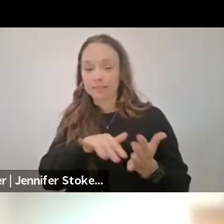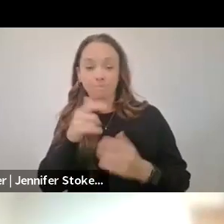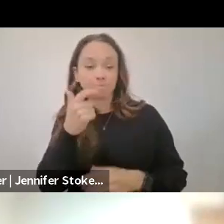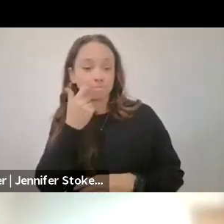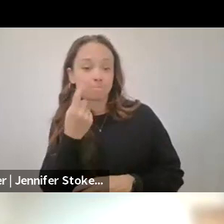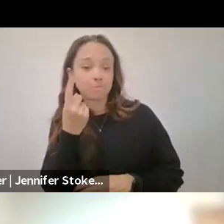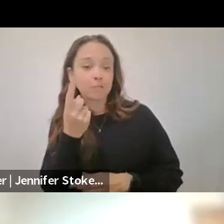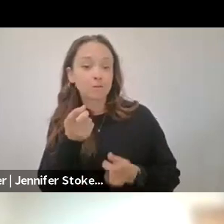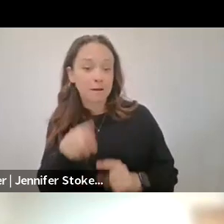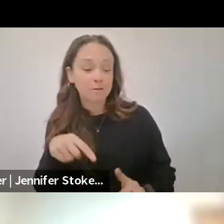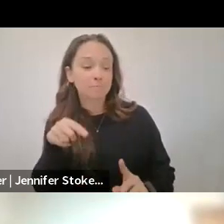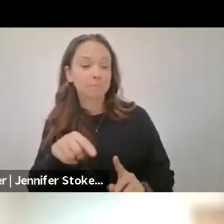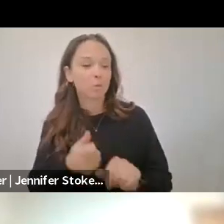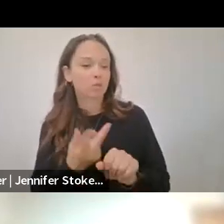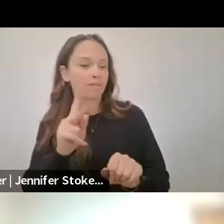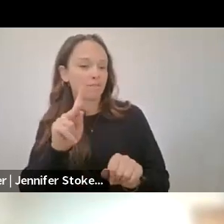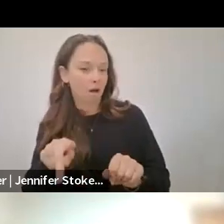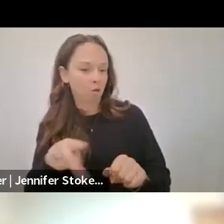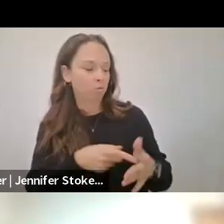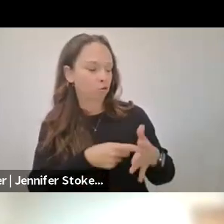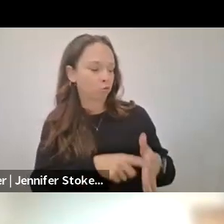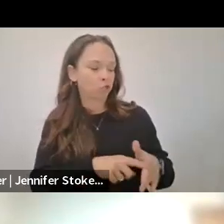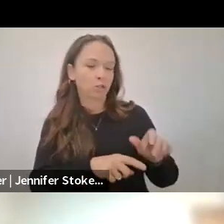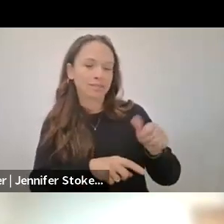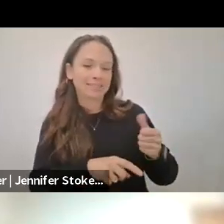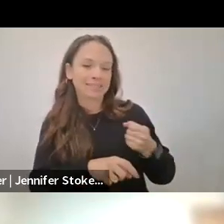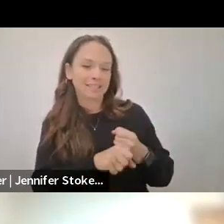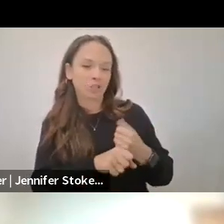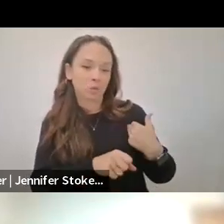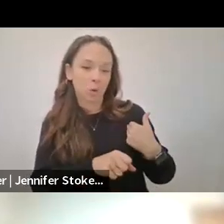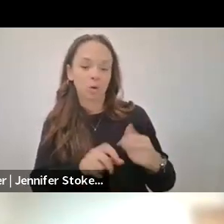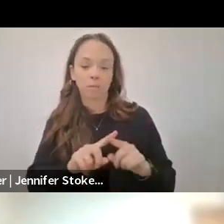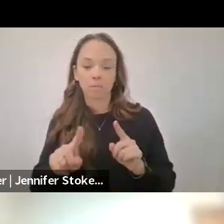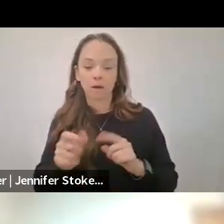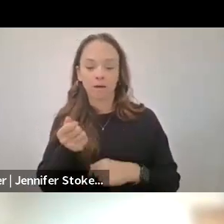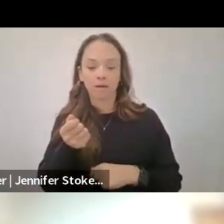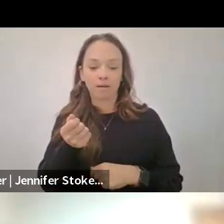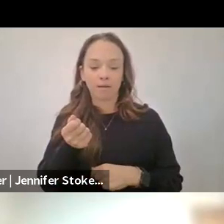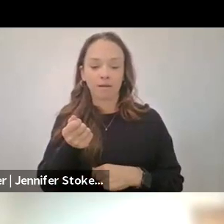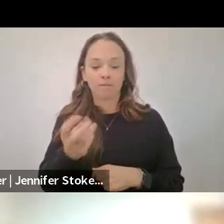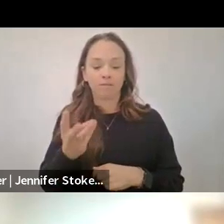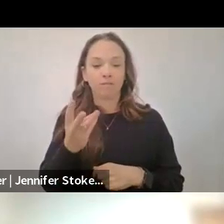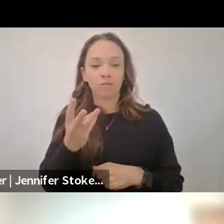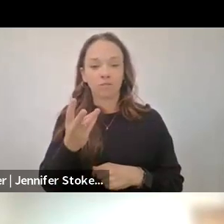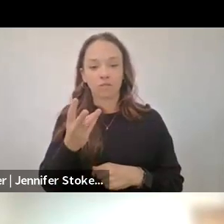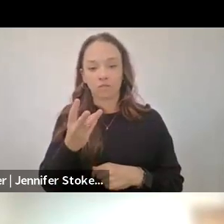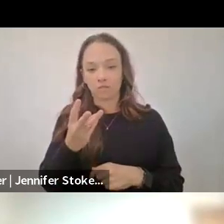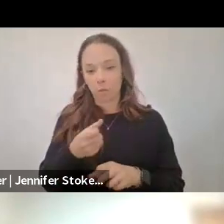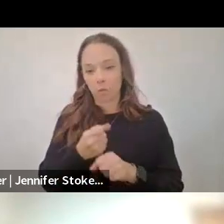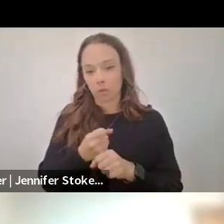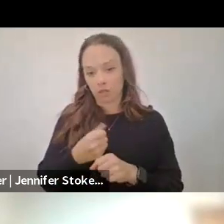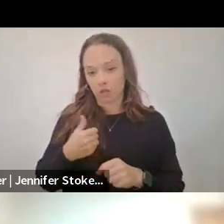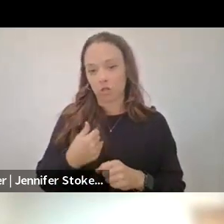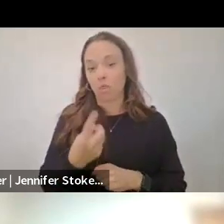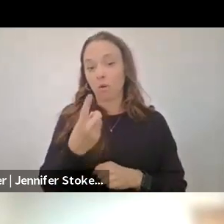one was a follow-up to the original. The original was done about 10 years ago, I think. But even just a couple of years ago, there was one done. And there continue to